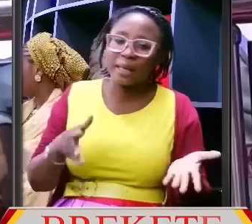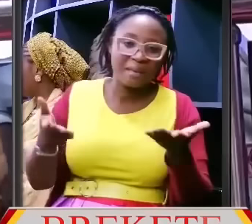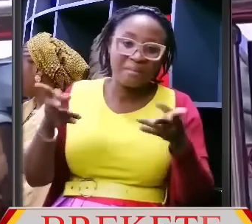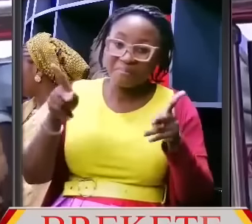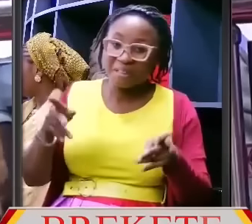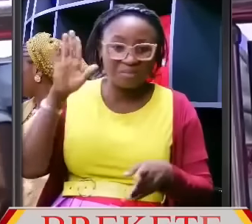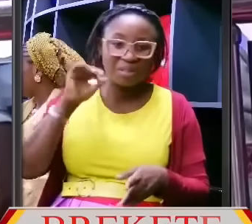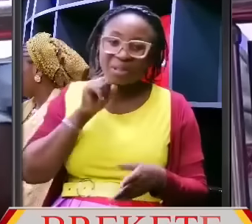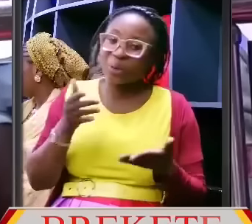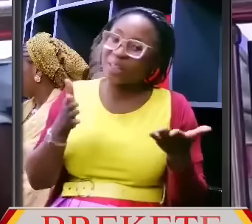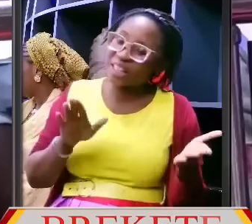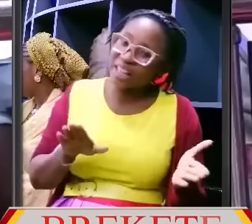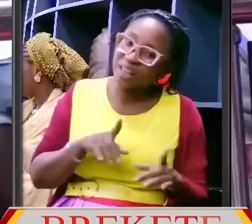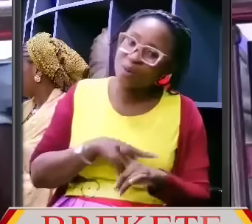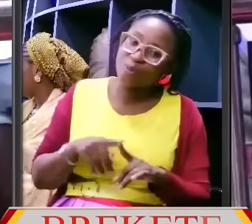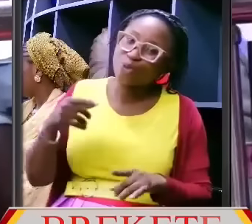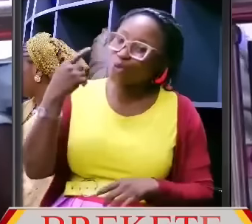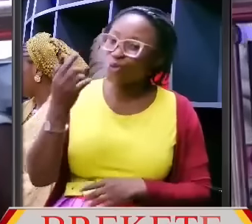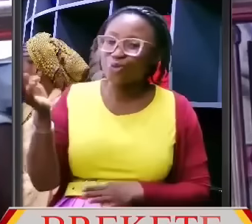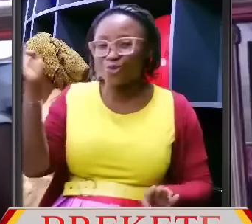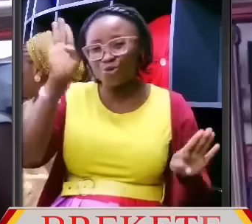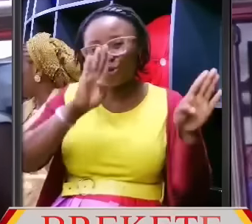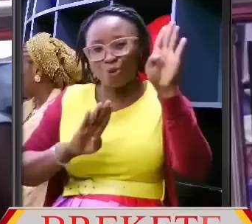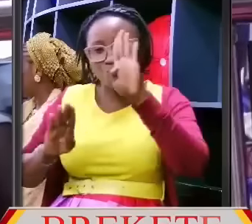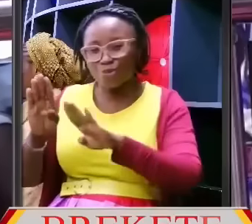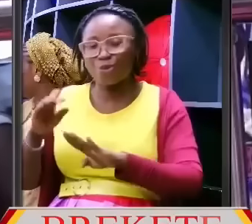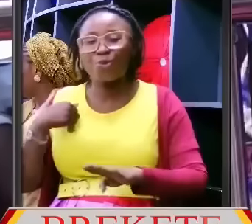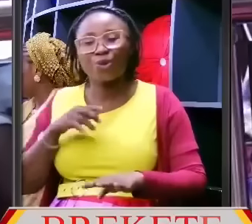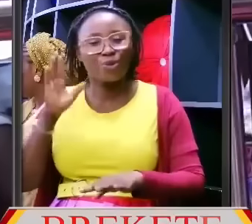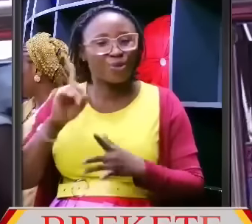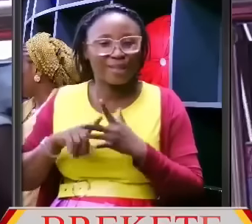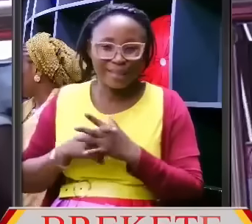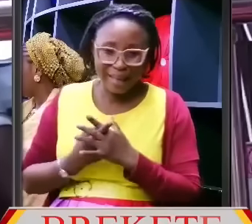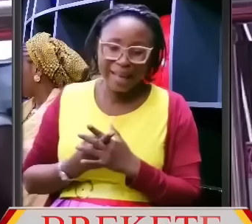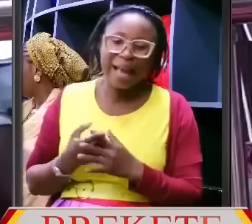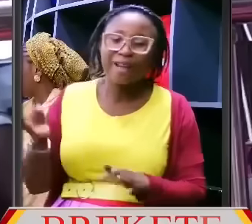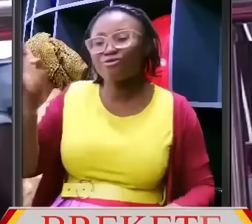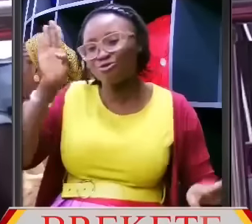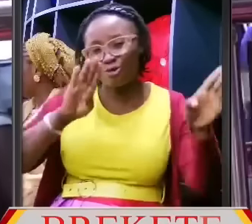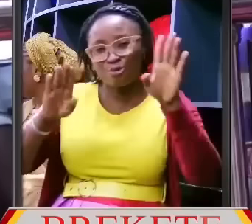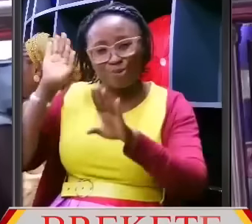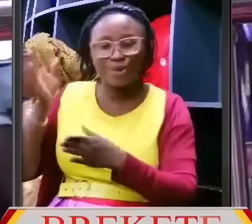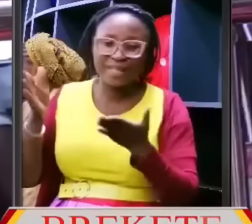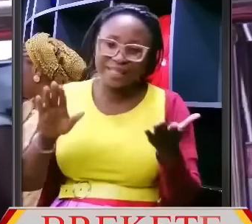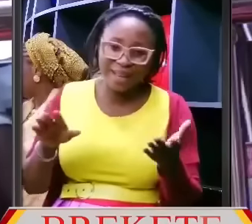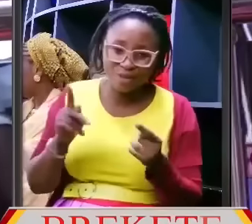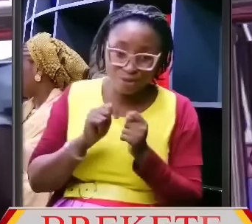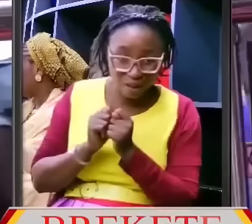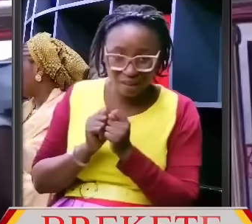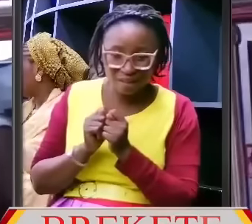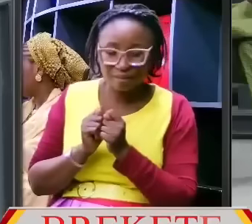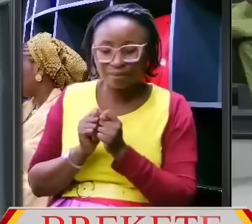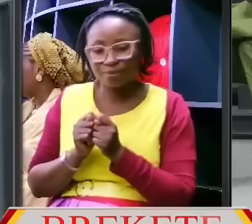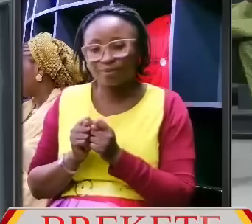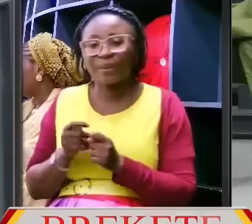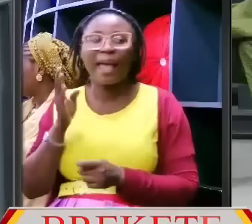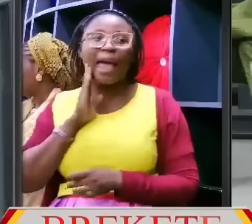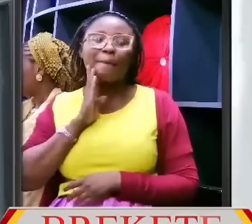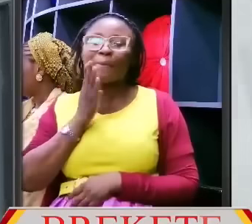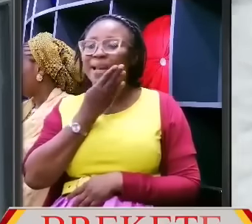Person no go die. Now only trouble we go start, and trouble go die. Yes. Are we together? Yes.